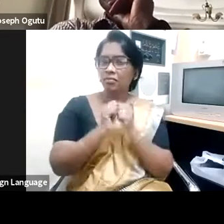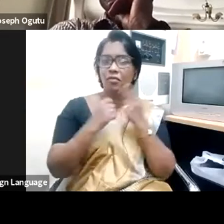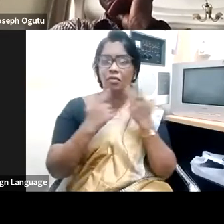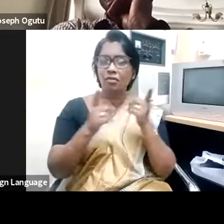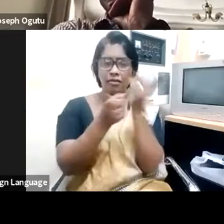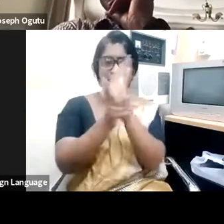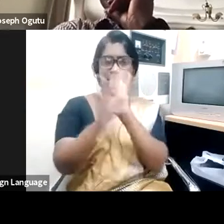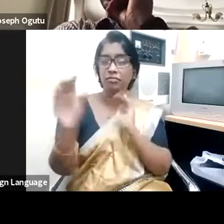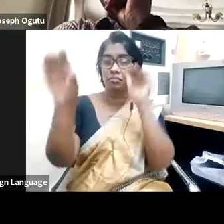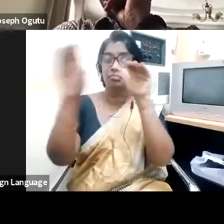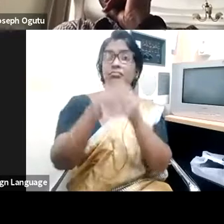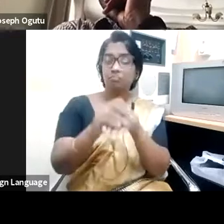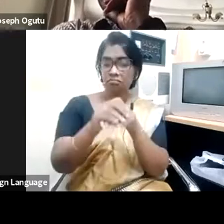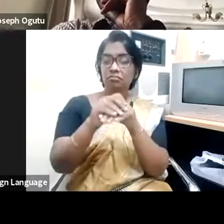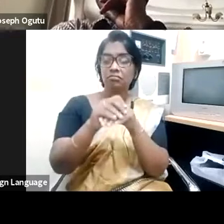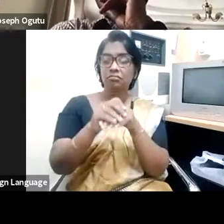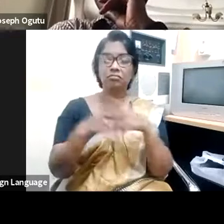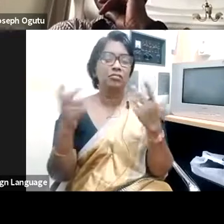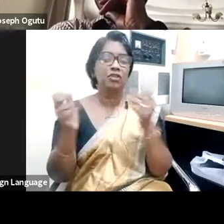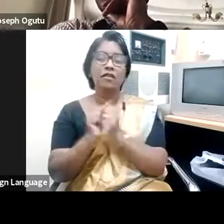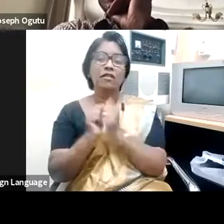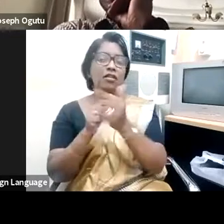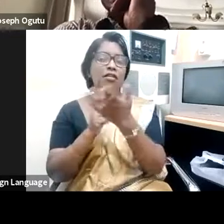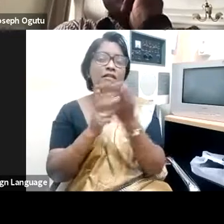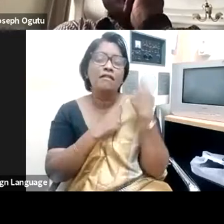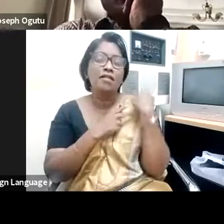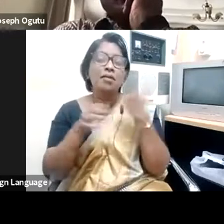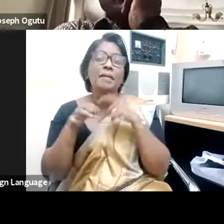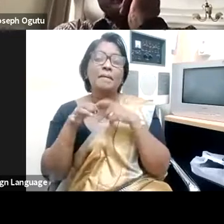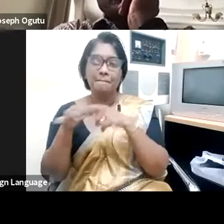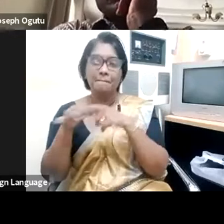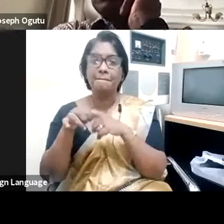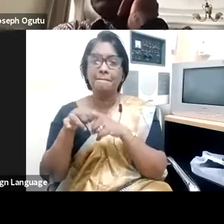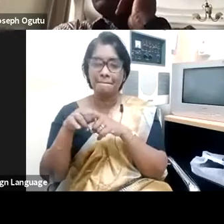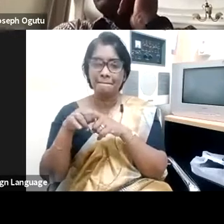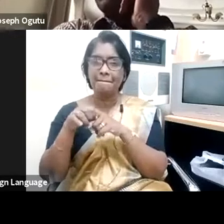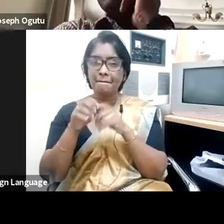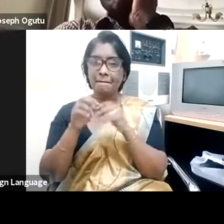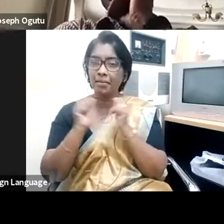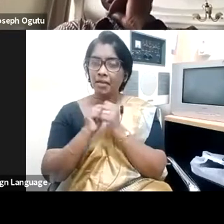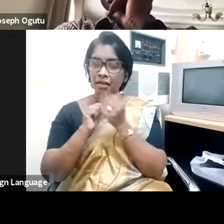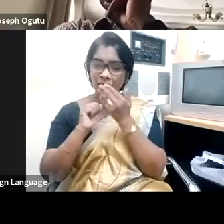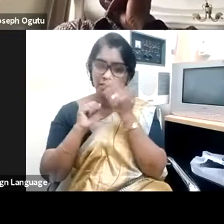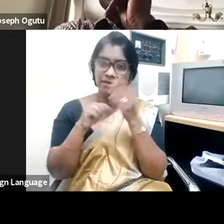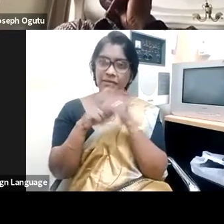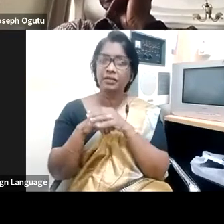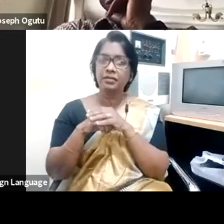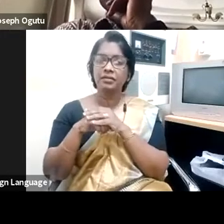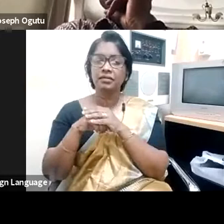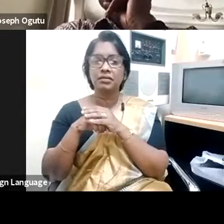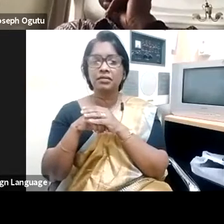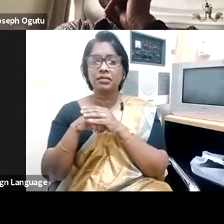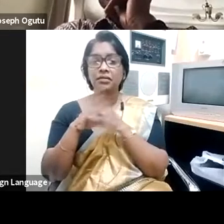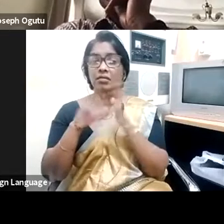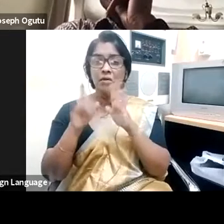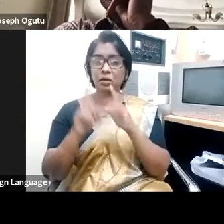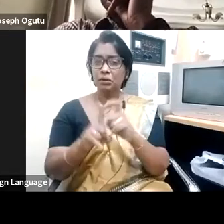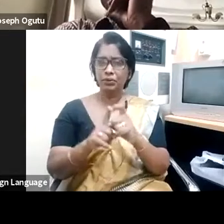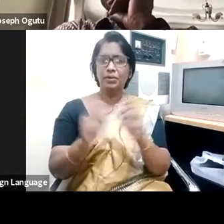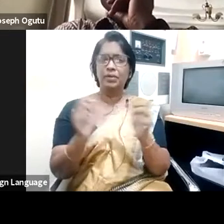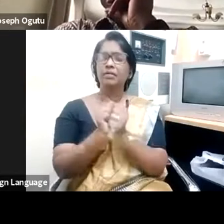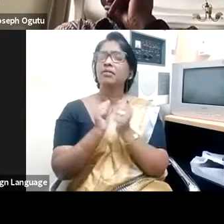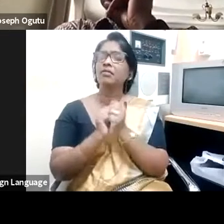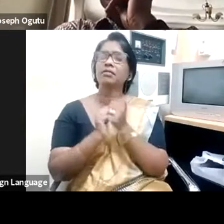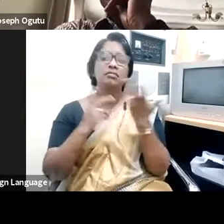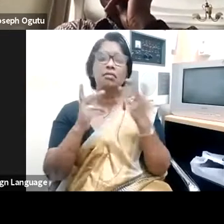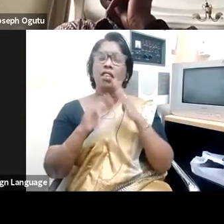is, can both work, or do we need that disruptive, radical nature? Because you spoke of such a massive social impact, you know,